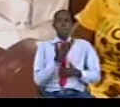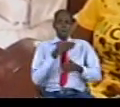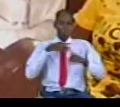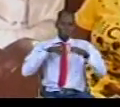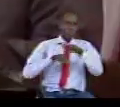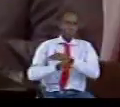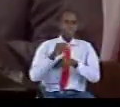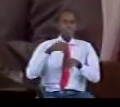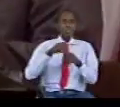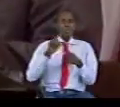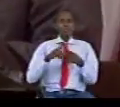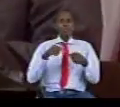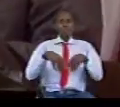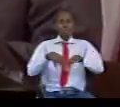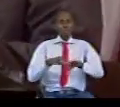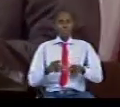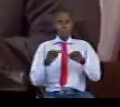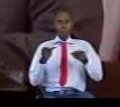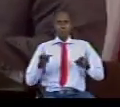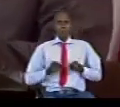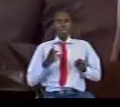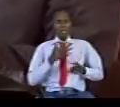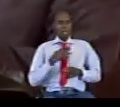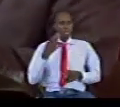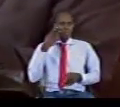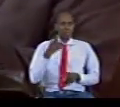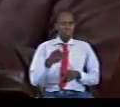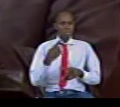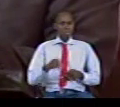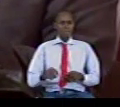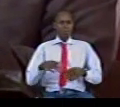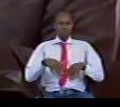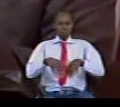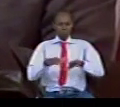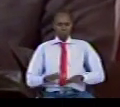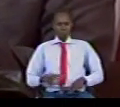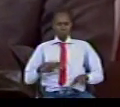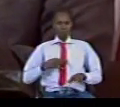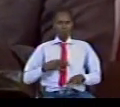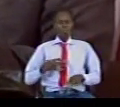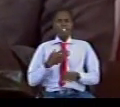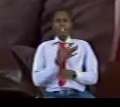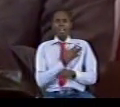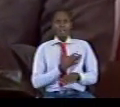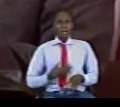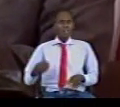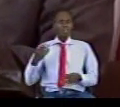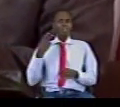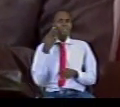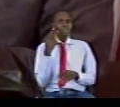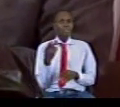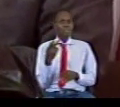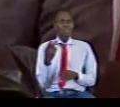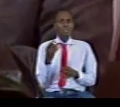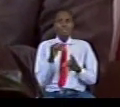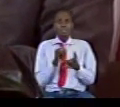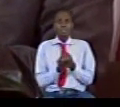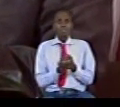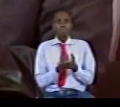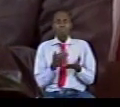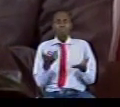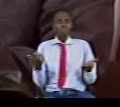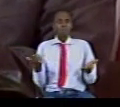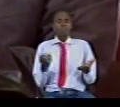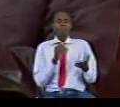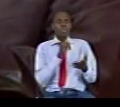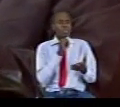and seeth the linen clothes lying, and the napkin that was about his head not lying with